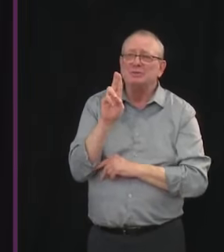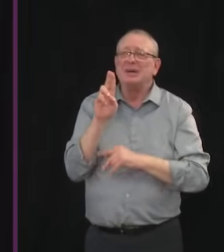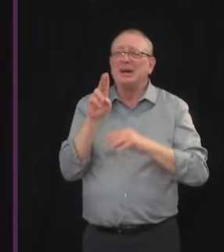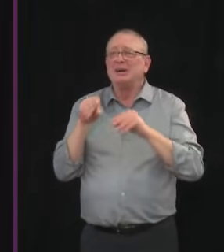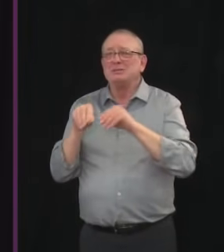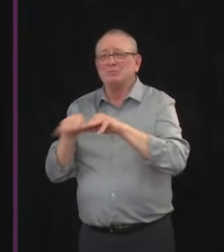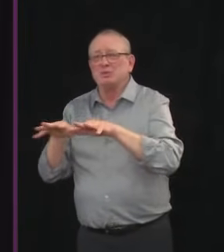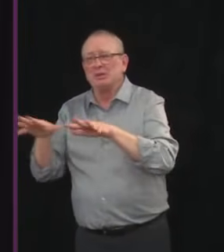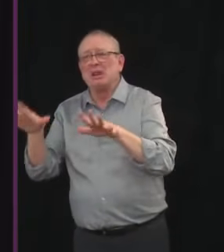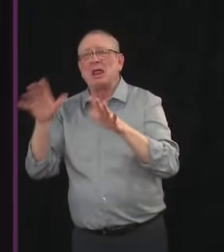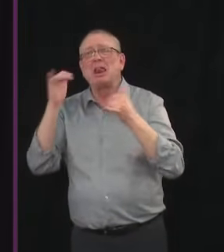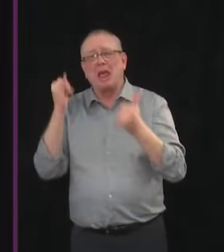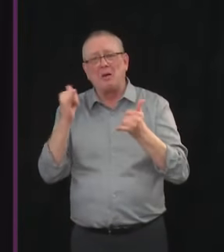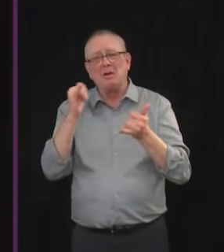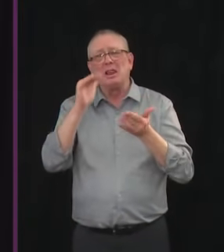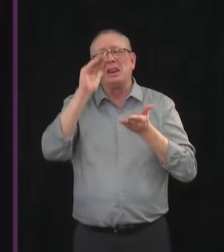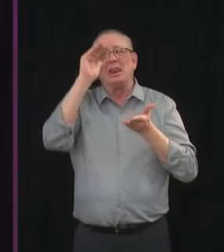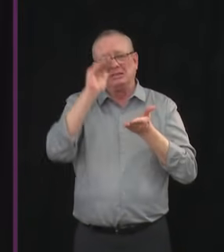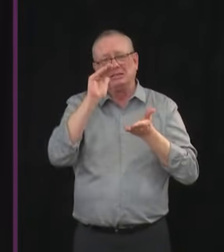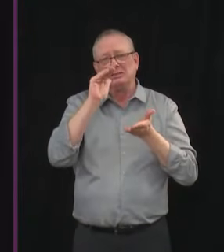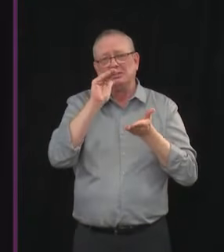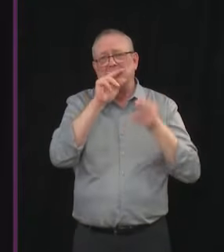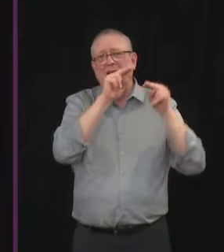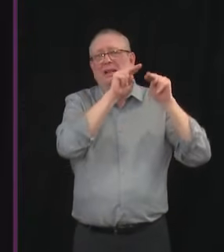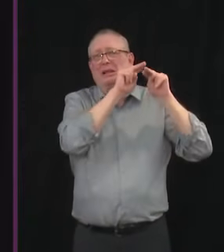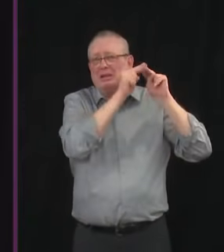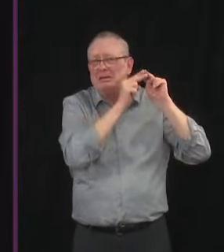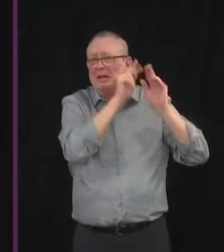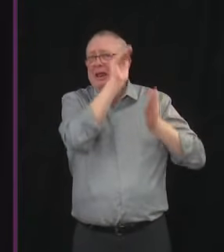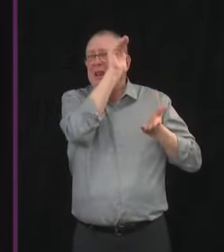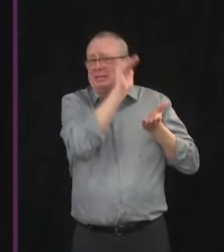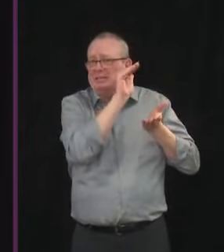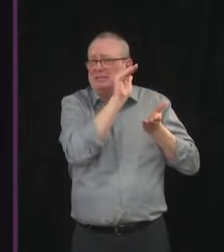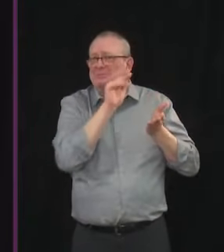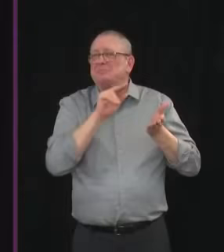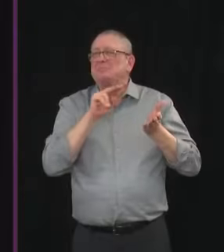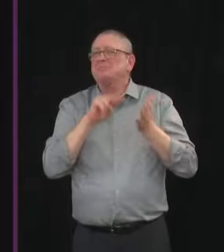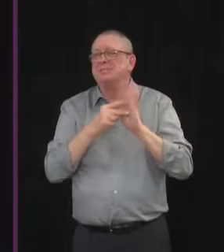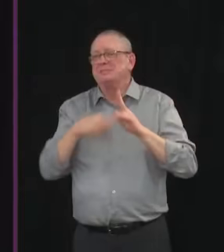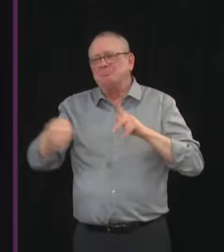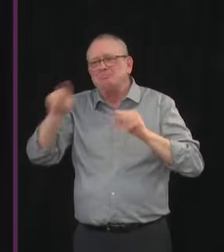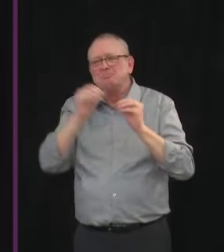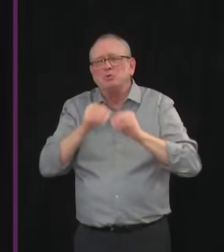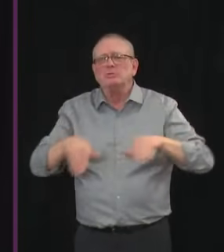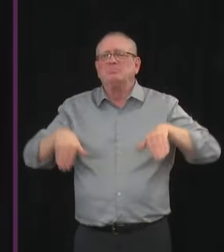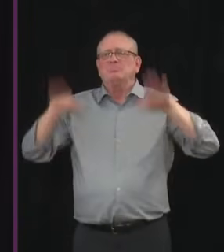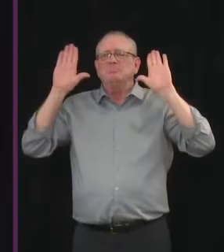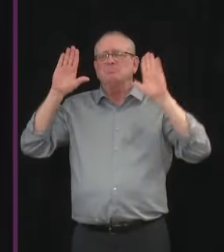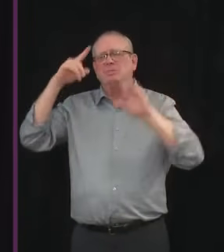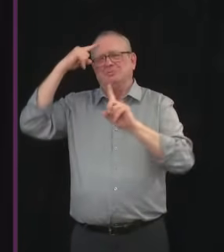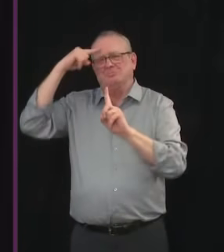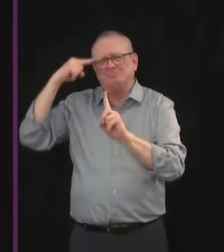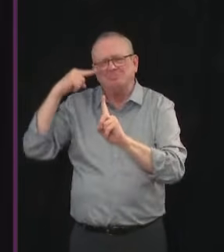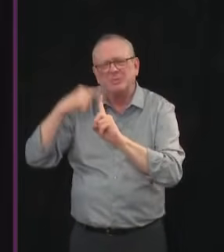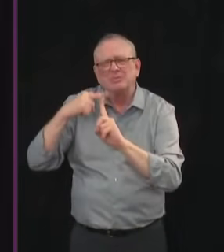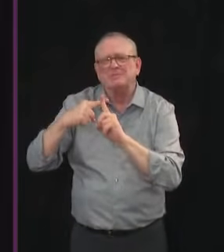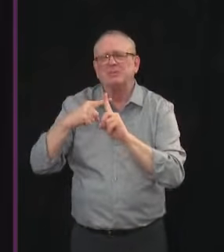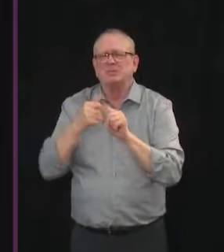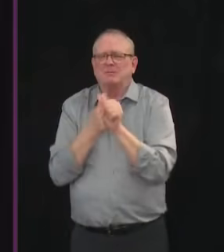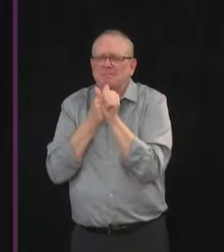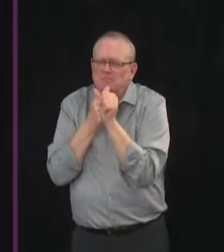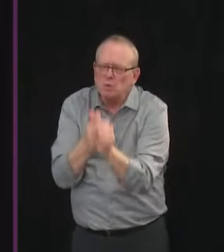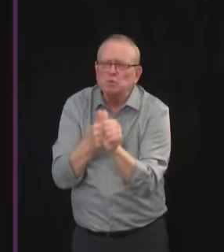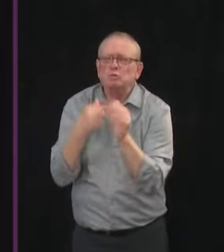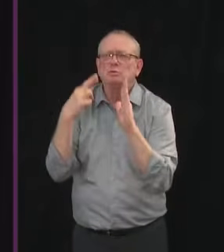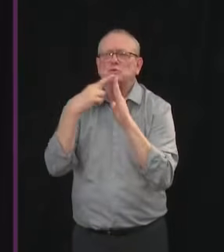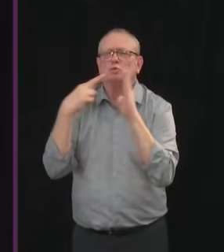is a testament to the hard work and sacrifices of so many. At the same time, our numbers are still far higher than they were just